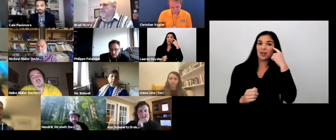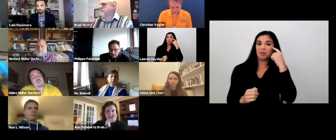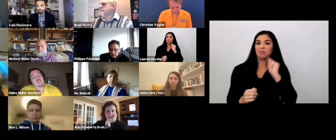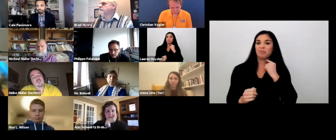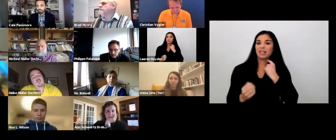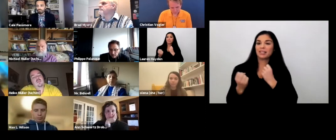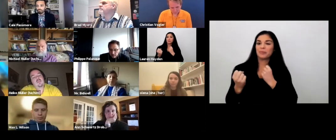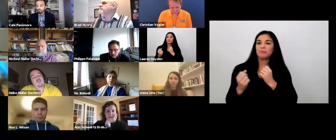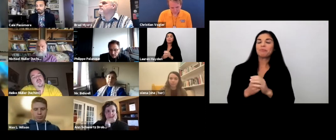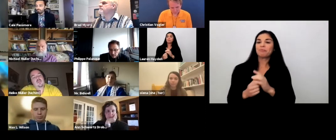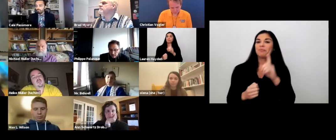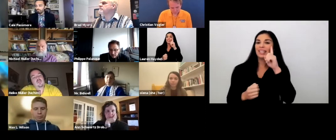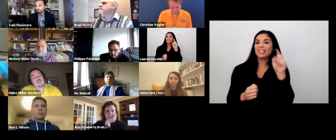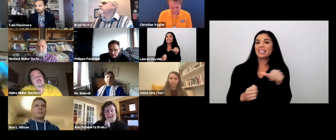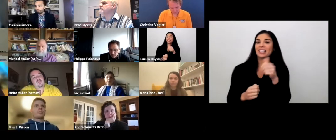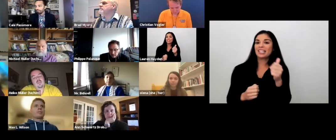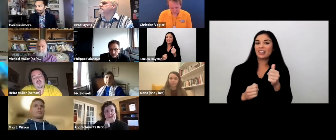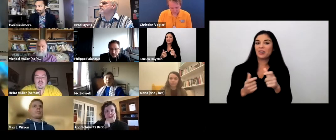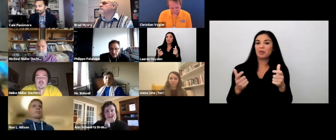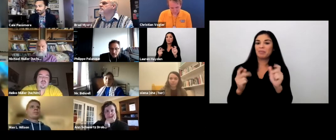major issue as